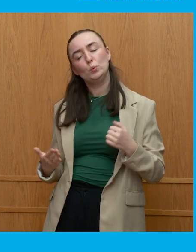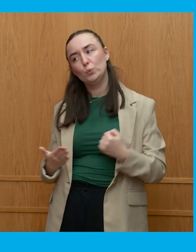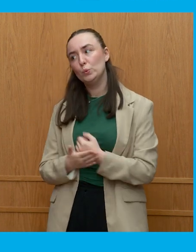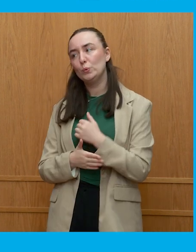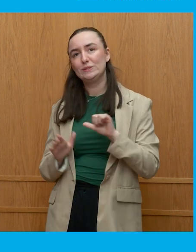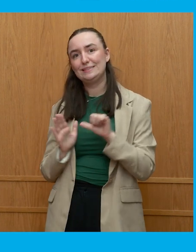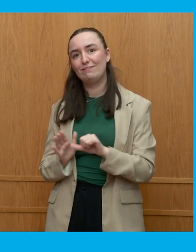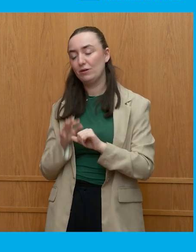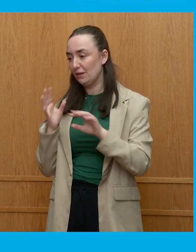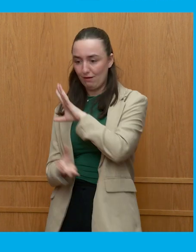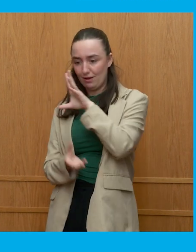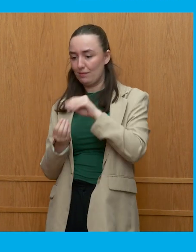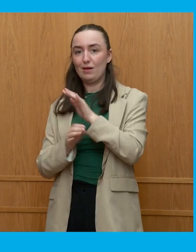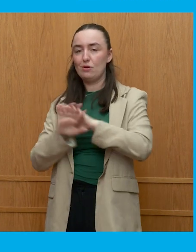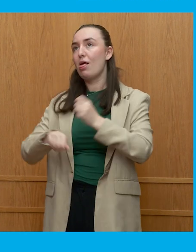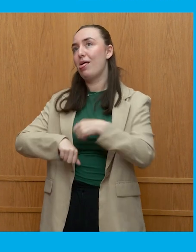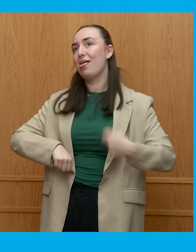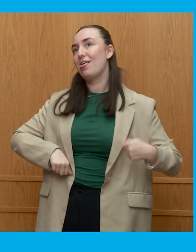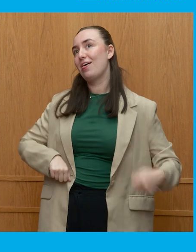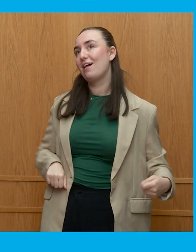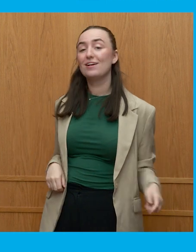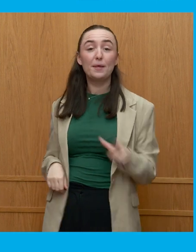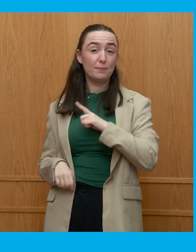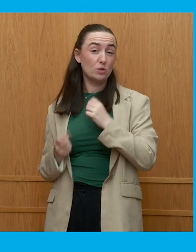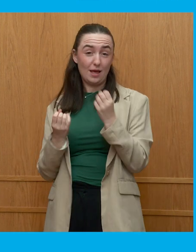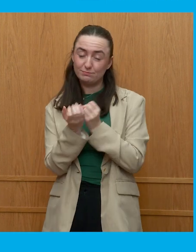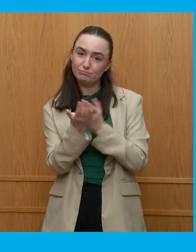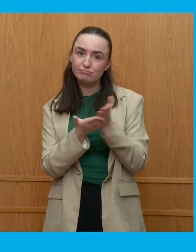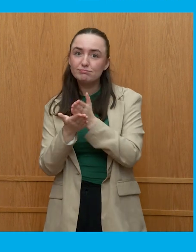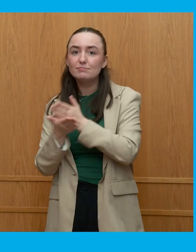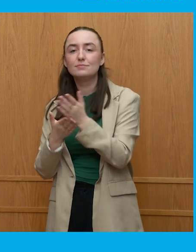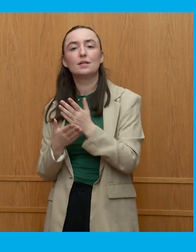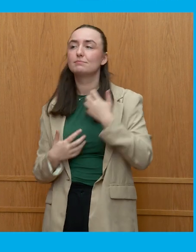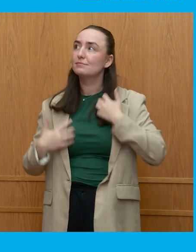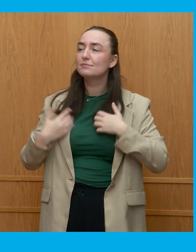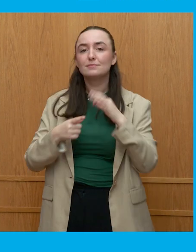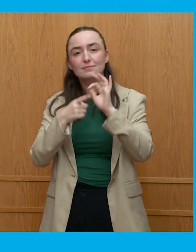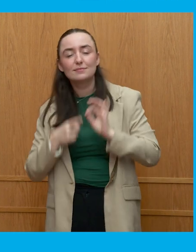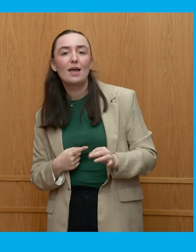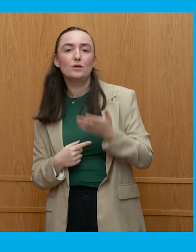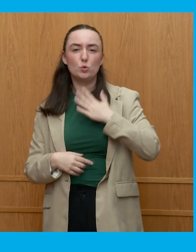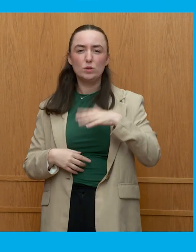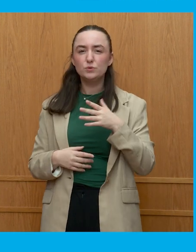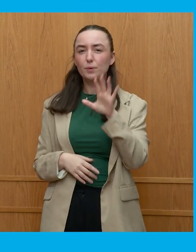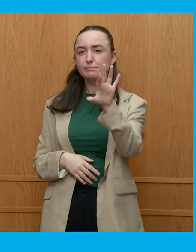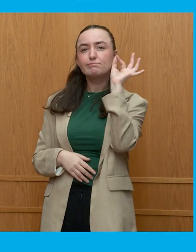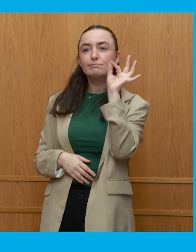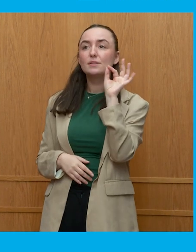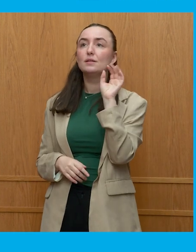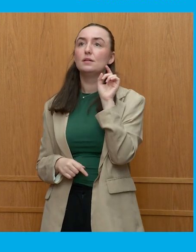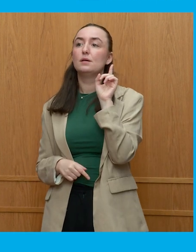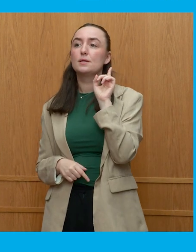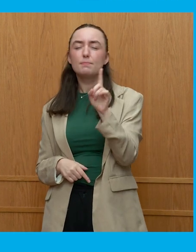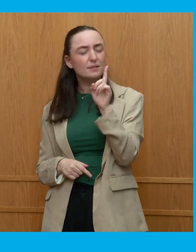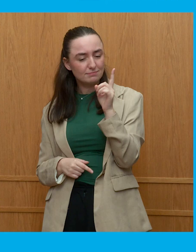time, because there's so many avenues and aspects that you might want to select. But in